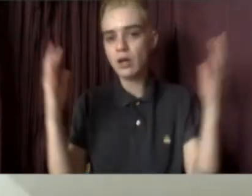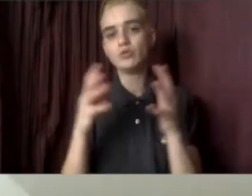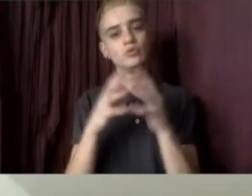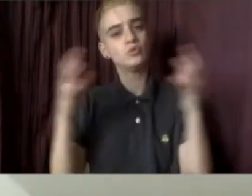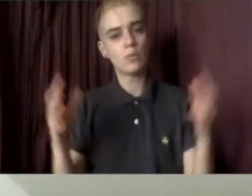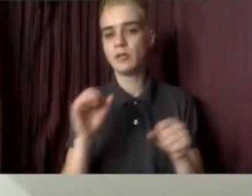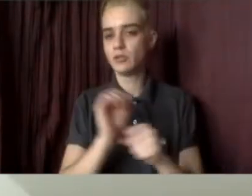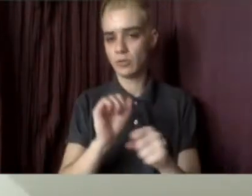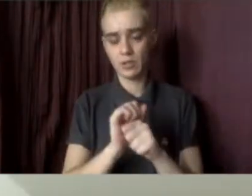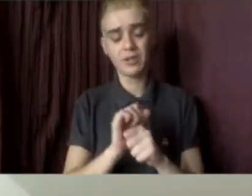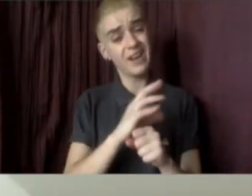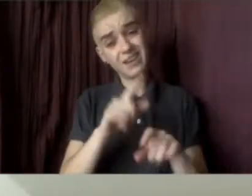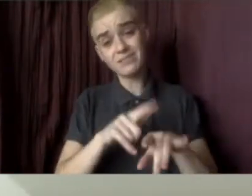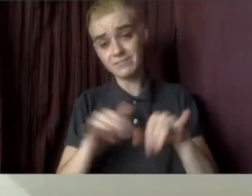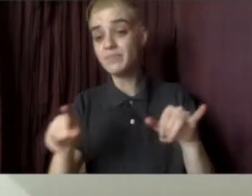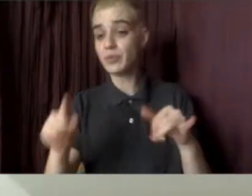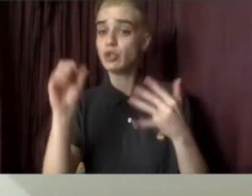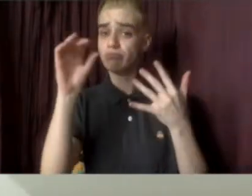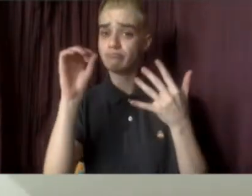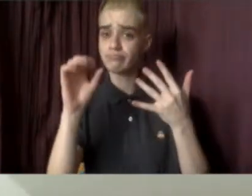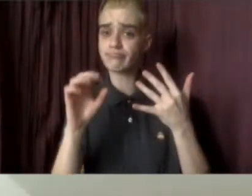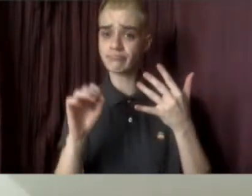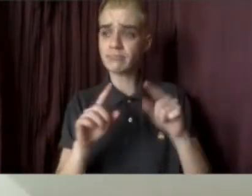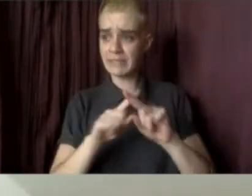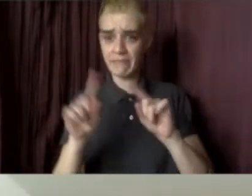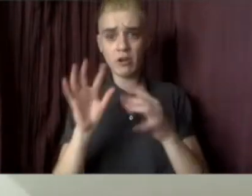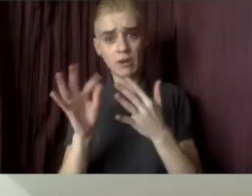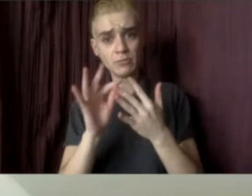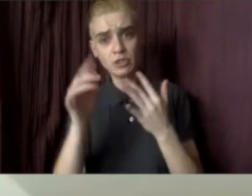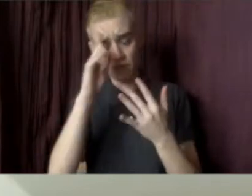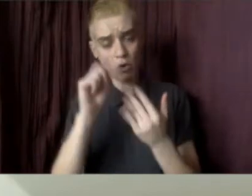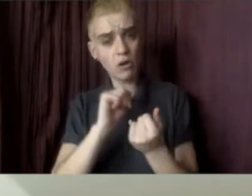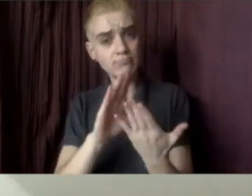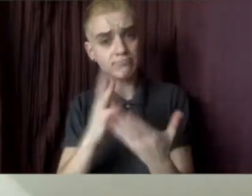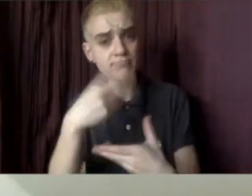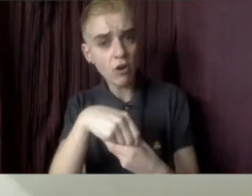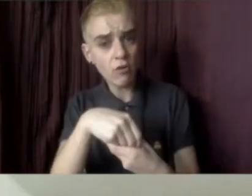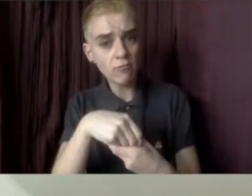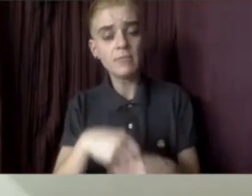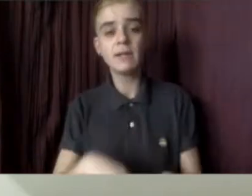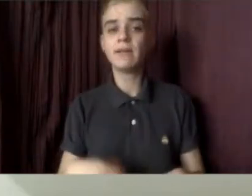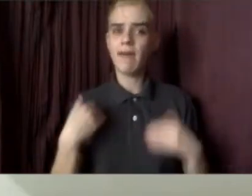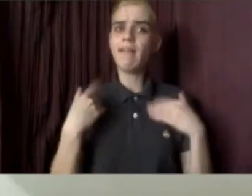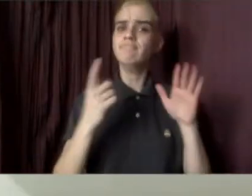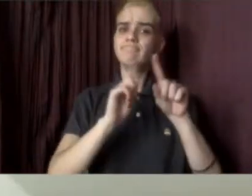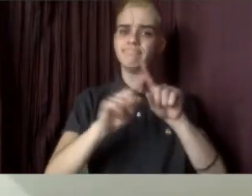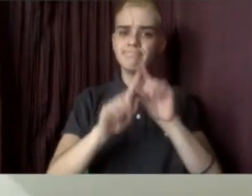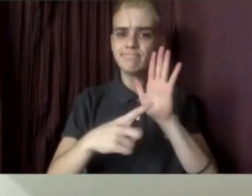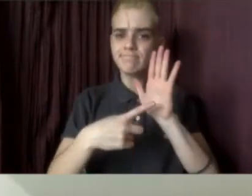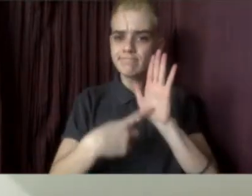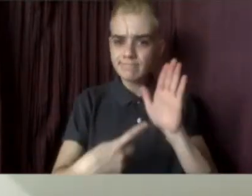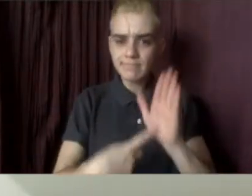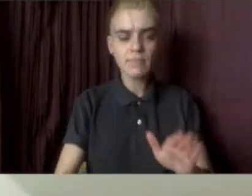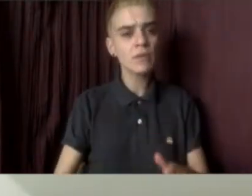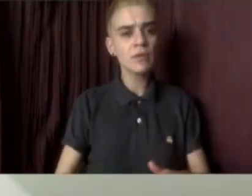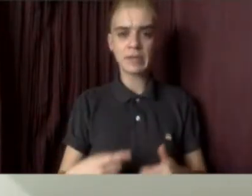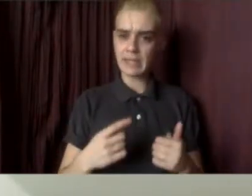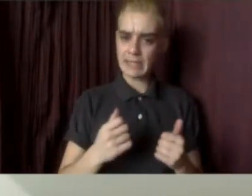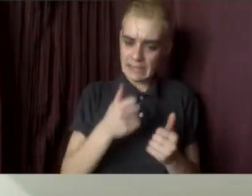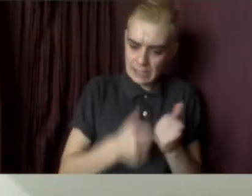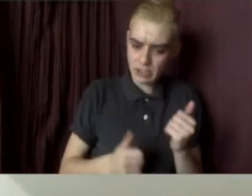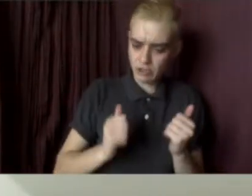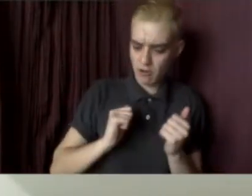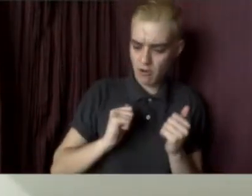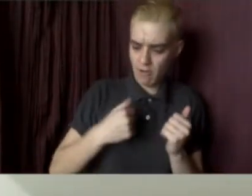also, Episcopal churches across the country often serve as polling locations. We should be striving for accessibility across the